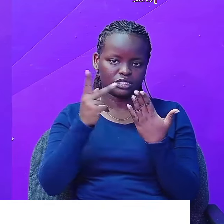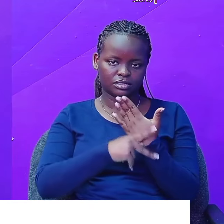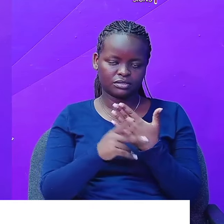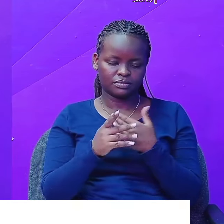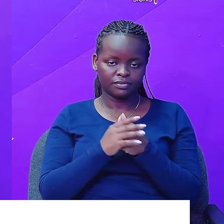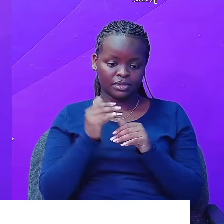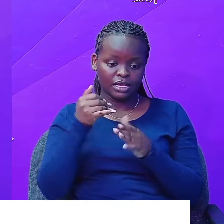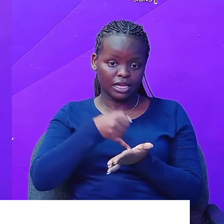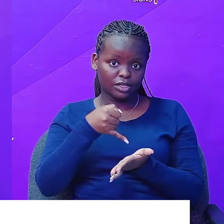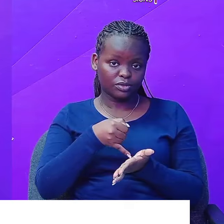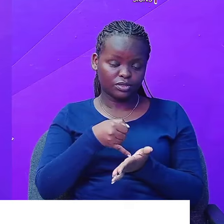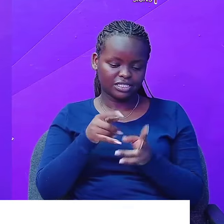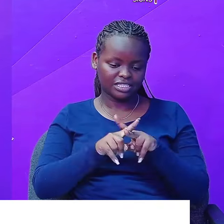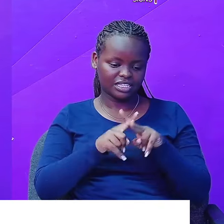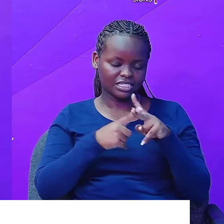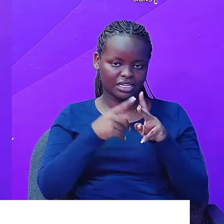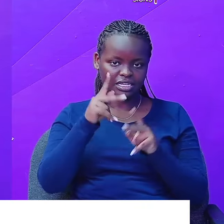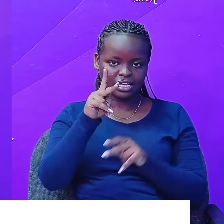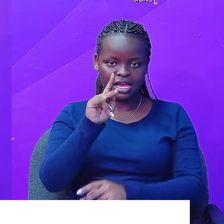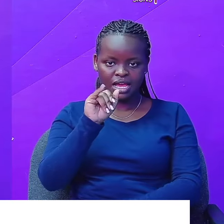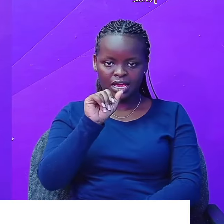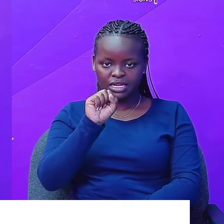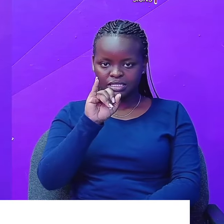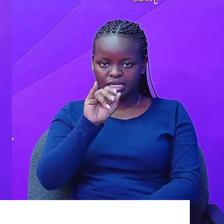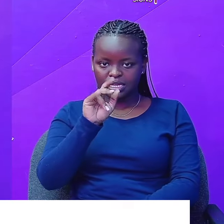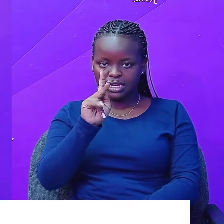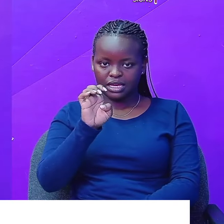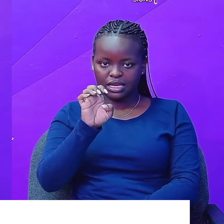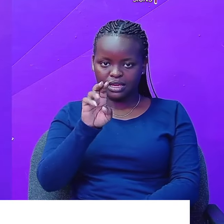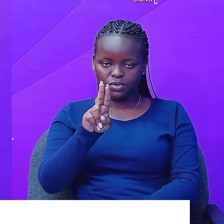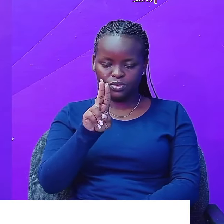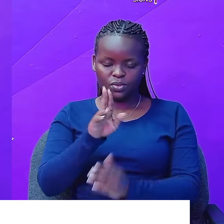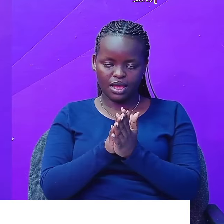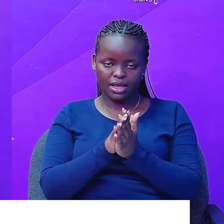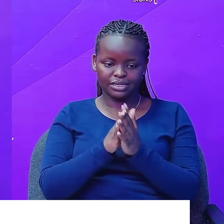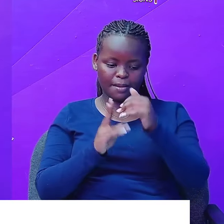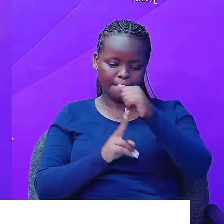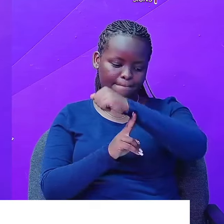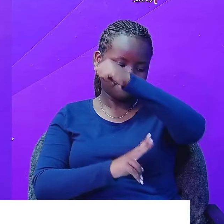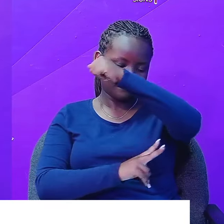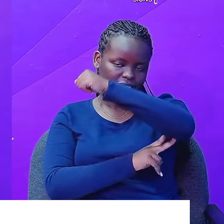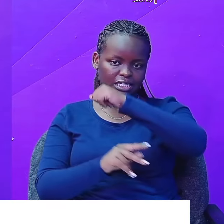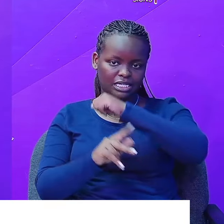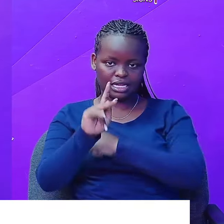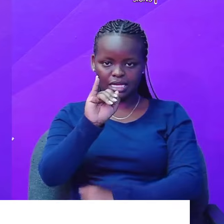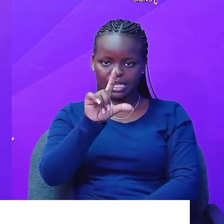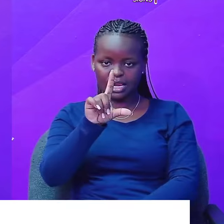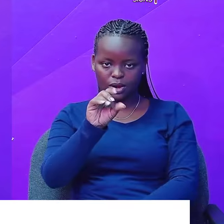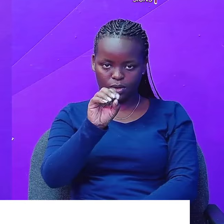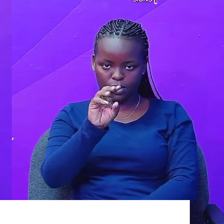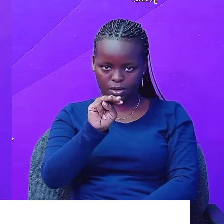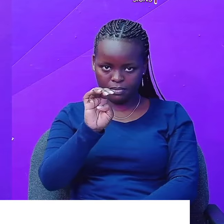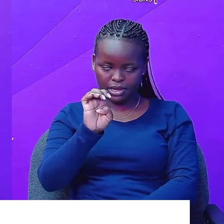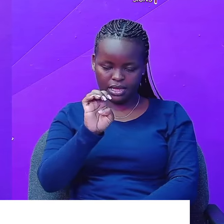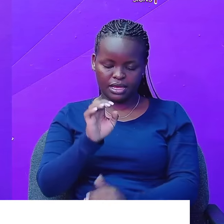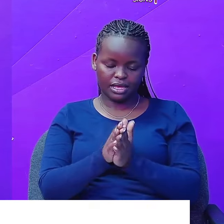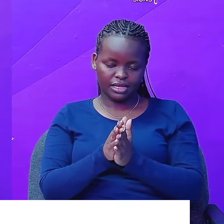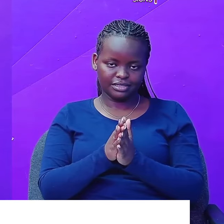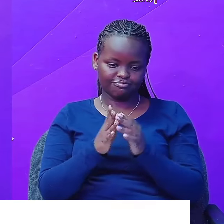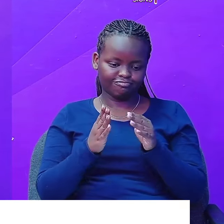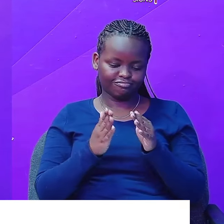included the official commissioning of the Kasikeu and Mikuyu bridges in Kilome constituency, vital